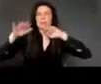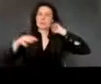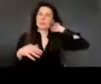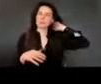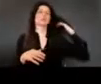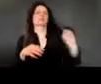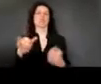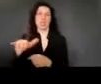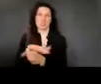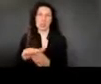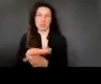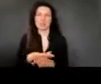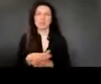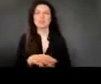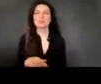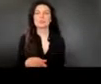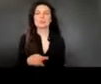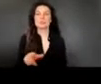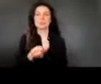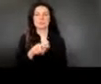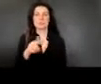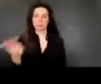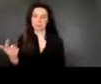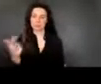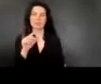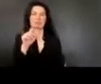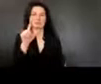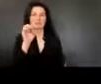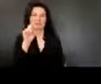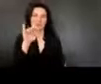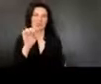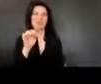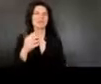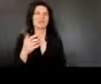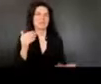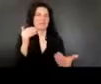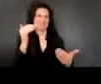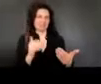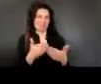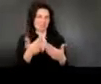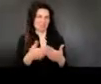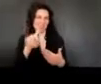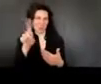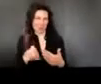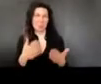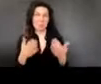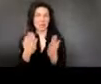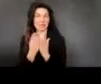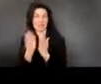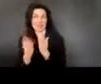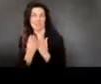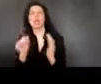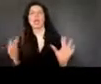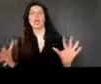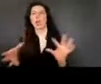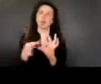Let's move on to the next question. We can come back to some of these ideas, maybe at the end. I think there's some good